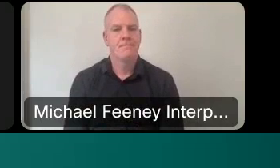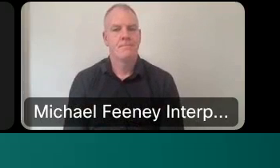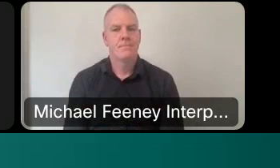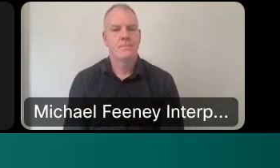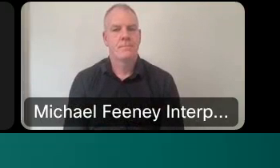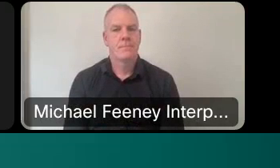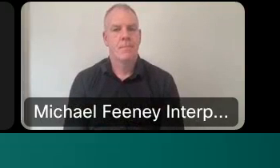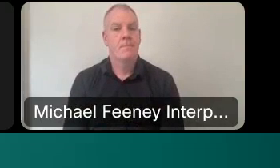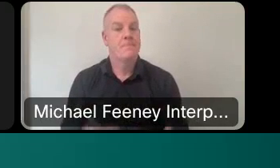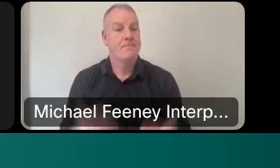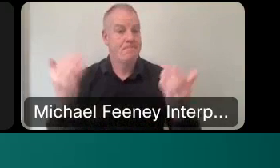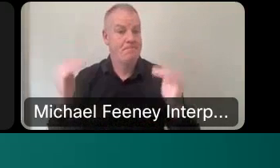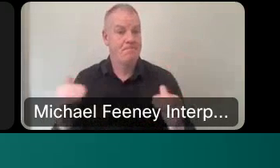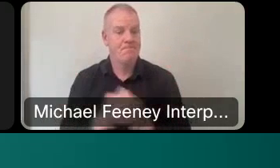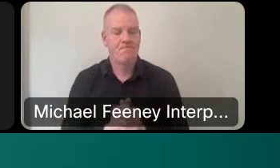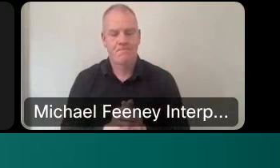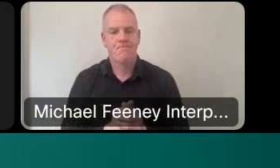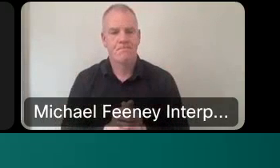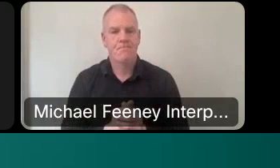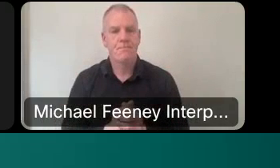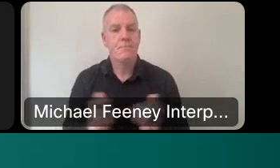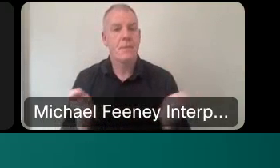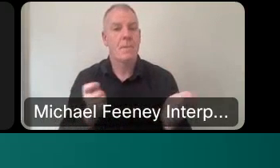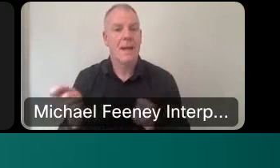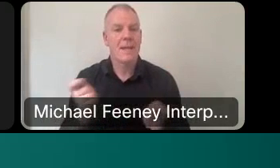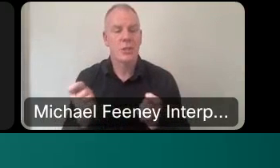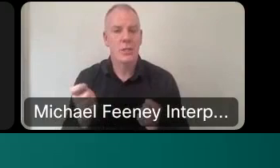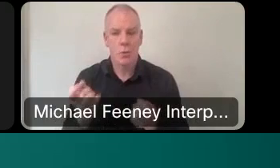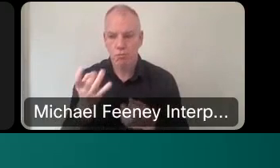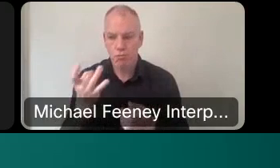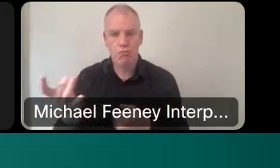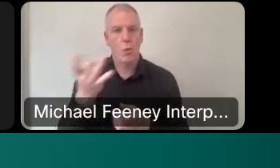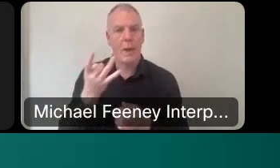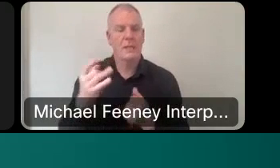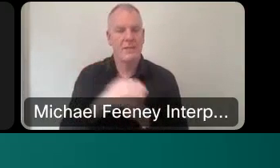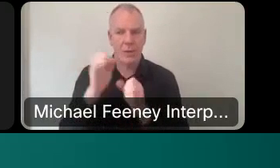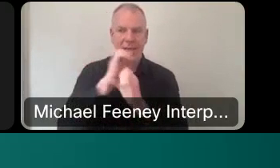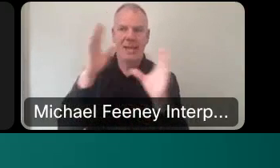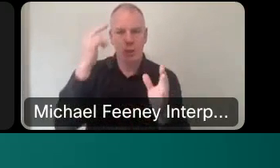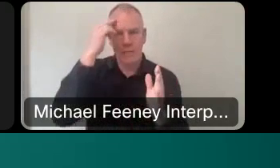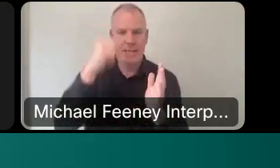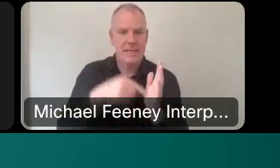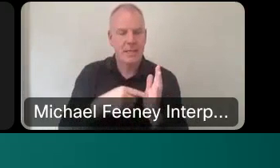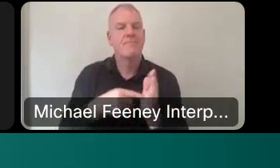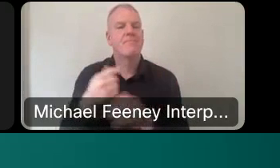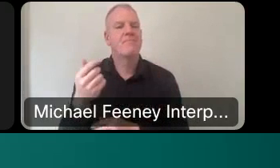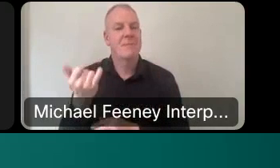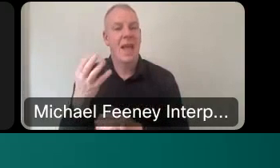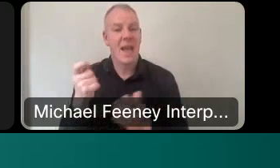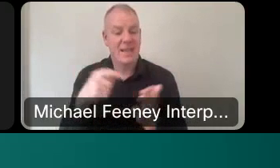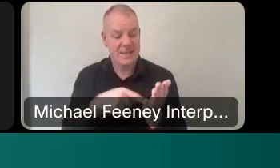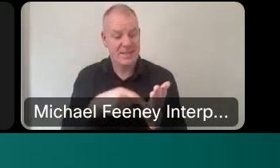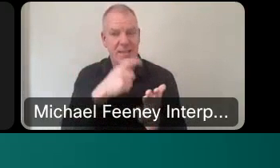Moving on then, in relation to managing clarification requests. So the Act provides for the patient or relevant person to